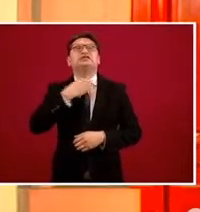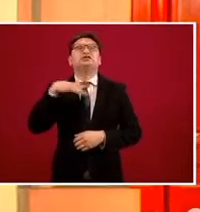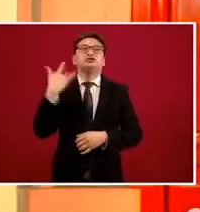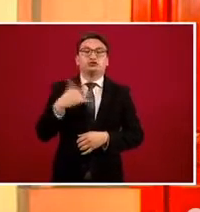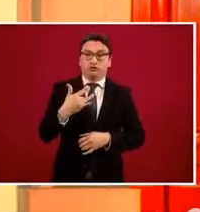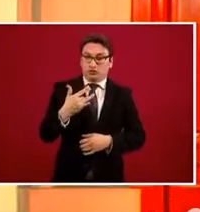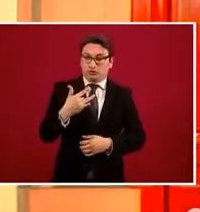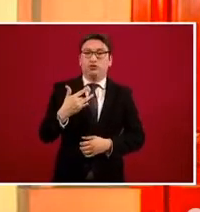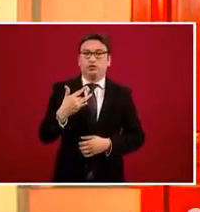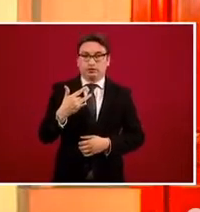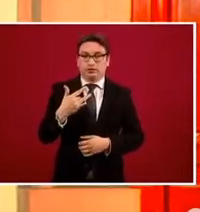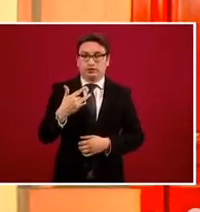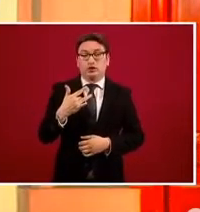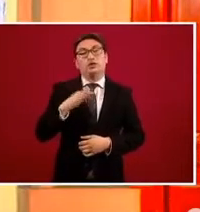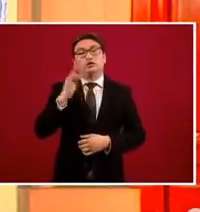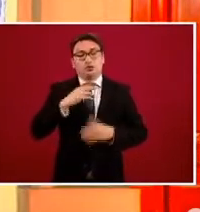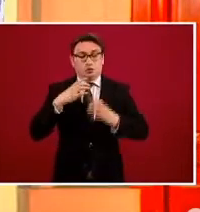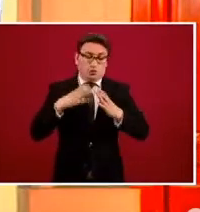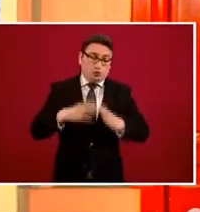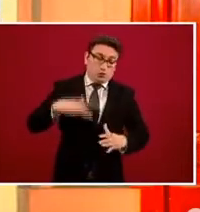symptoms such as coughing,